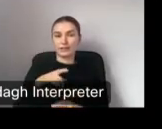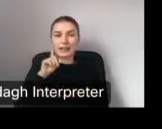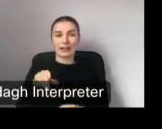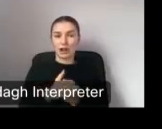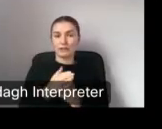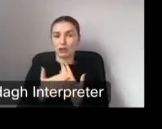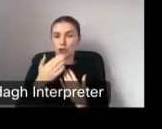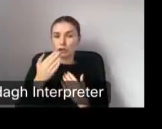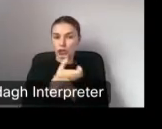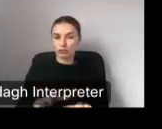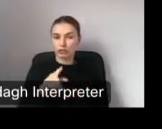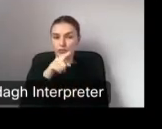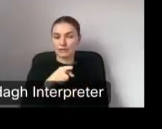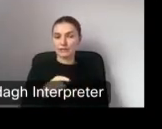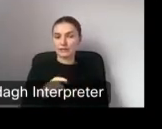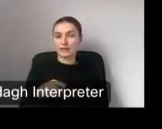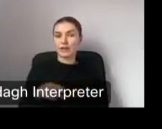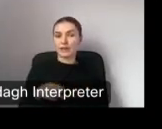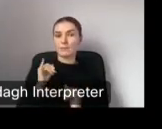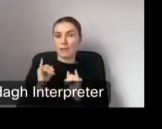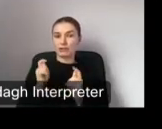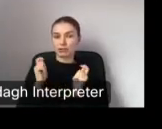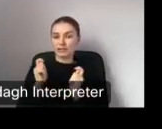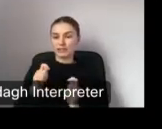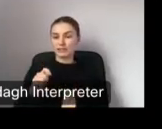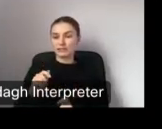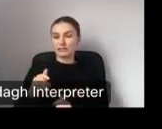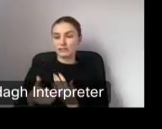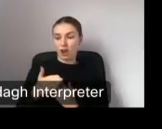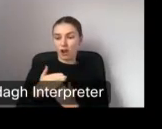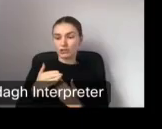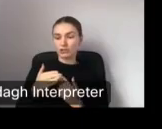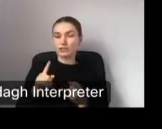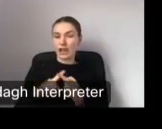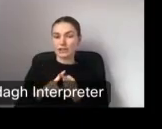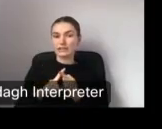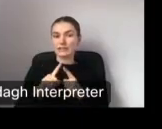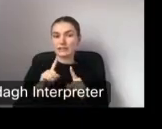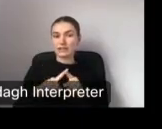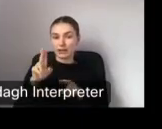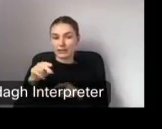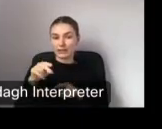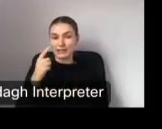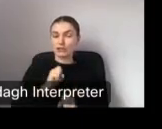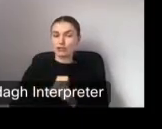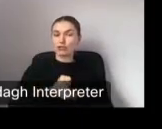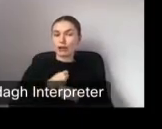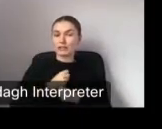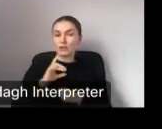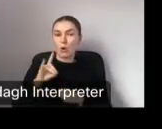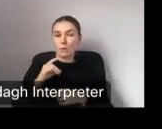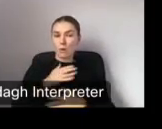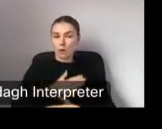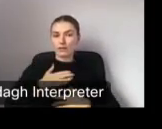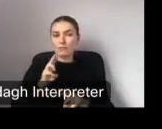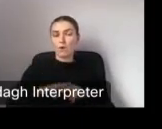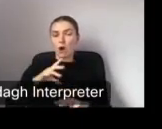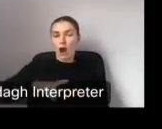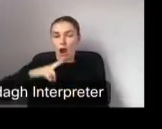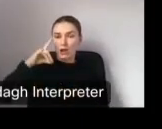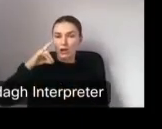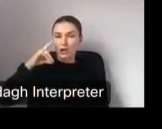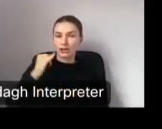this is neglected, maltreated toddlers versus middle-class US toddlers. And as you can see, the stress hormone levels are much higher amongst